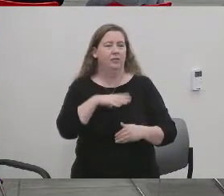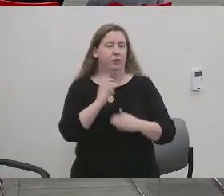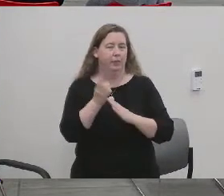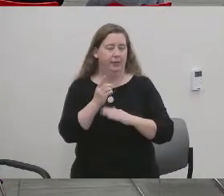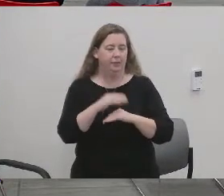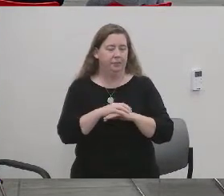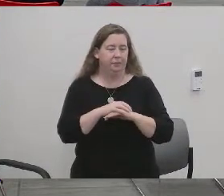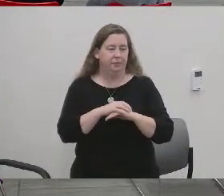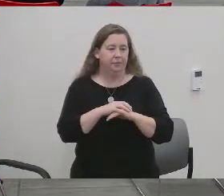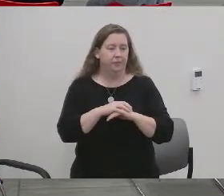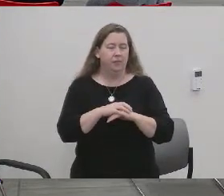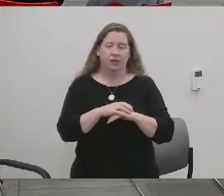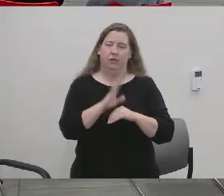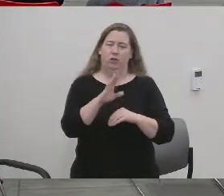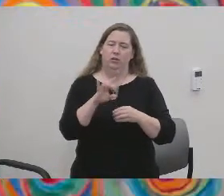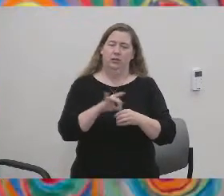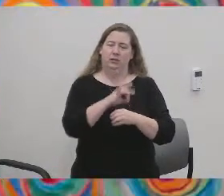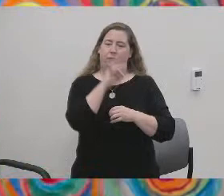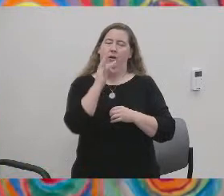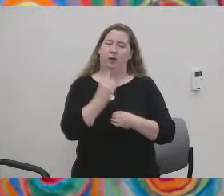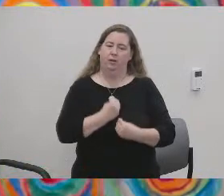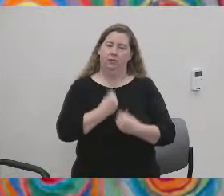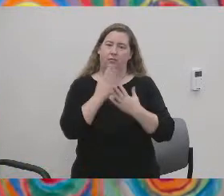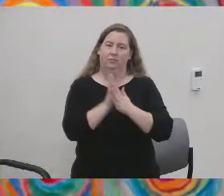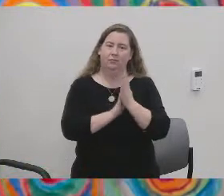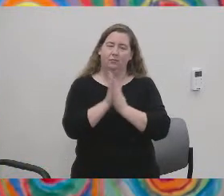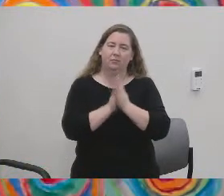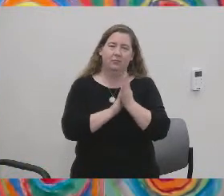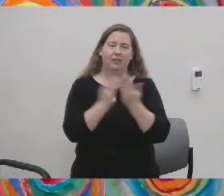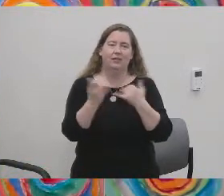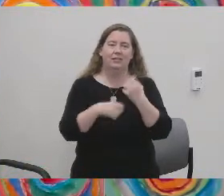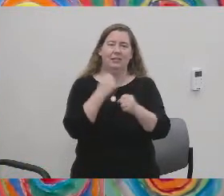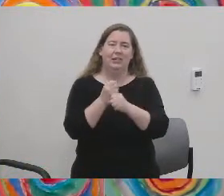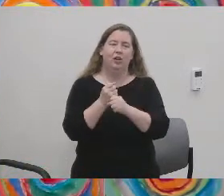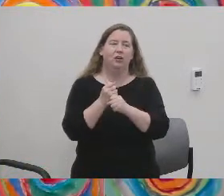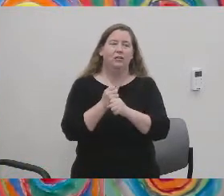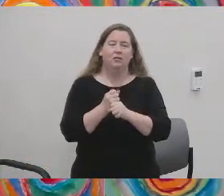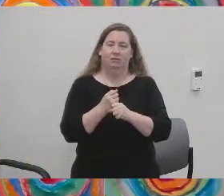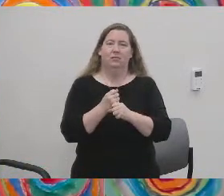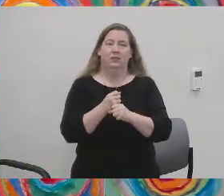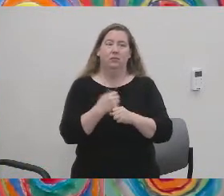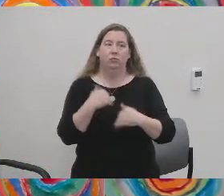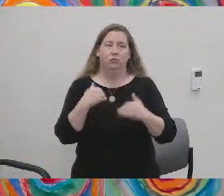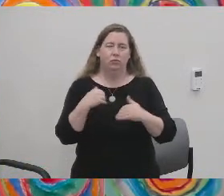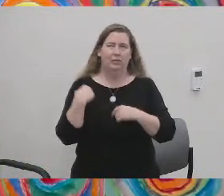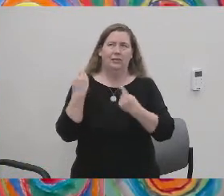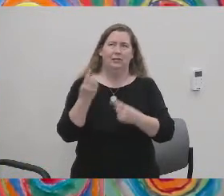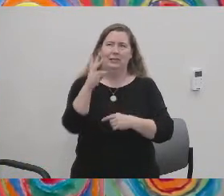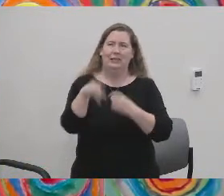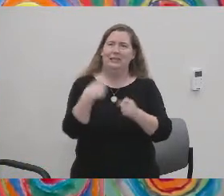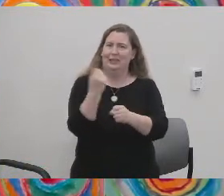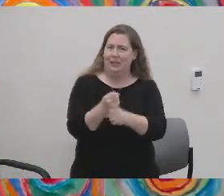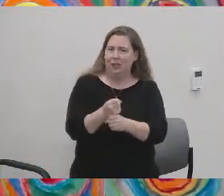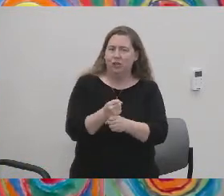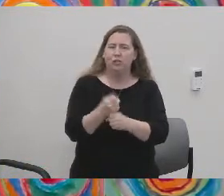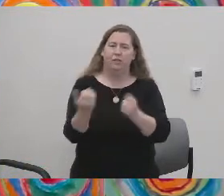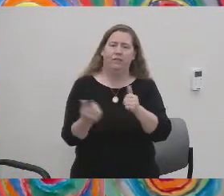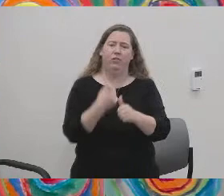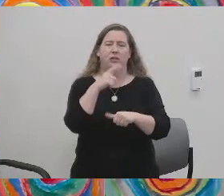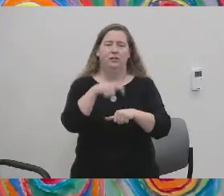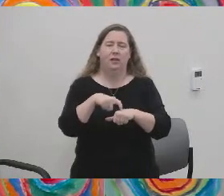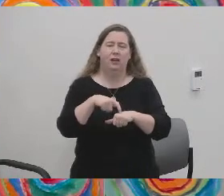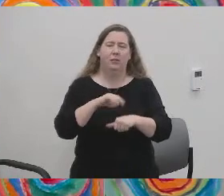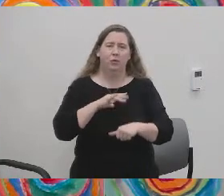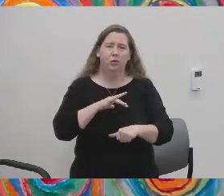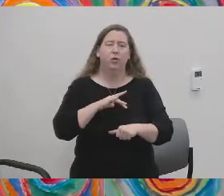We experienced the resurgence of our tennis program this year. Really haven't had a year like this in almost 6 years since 14. They had an